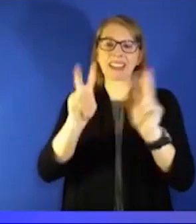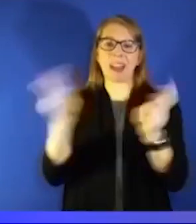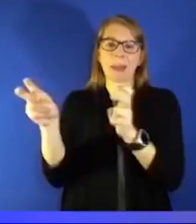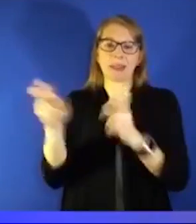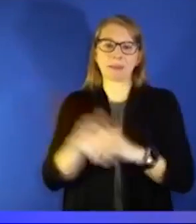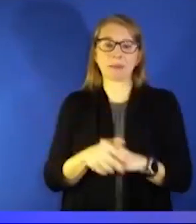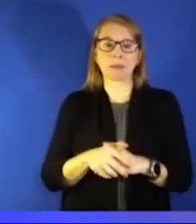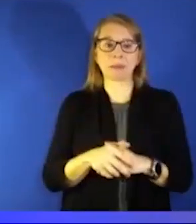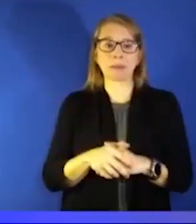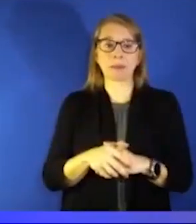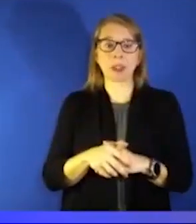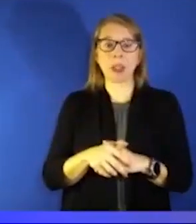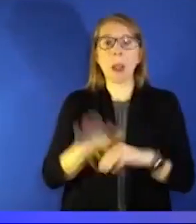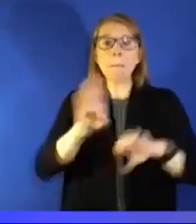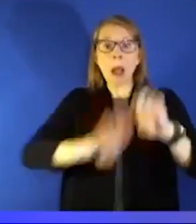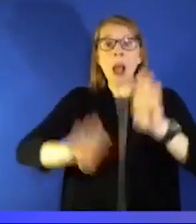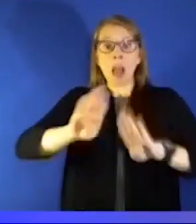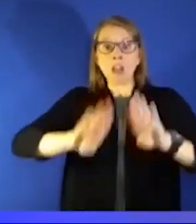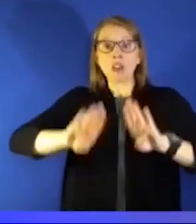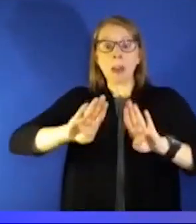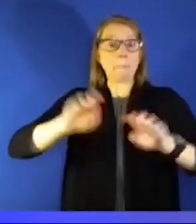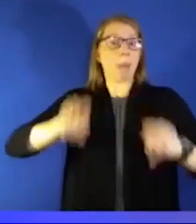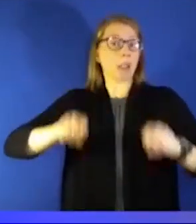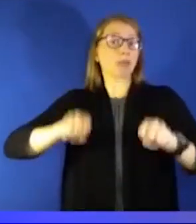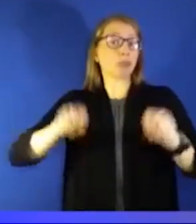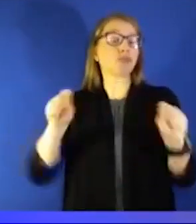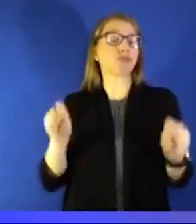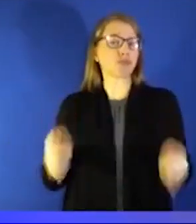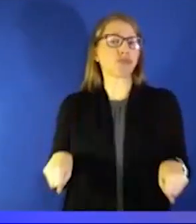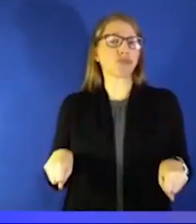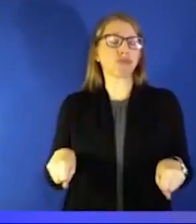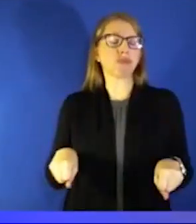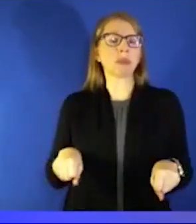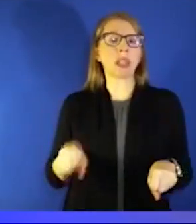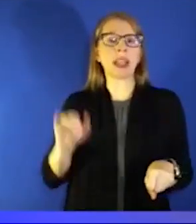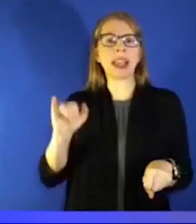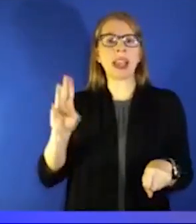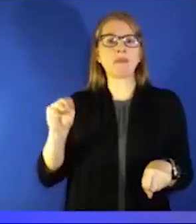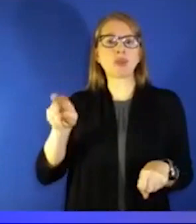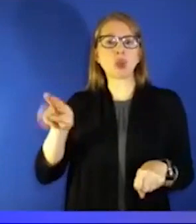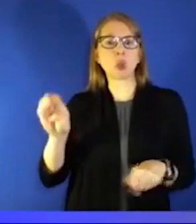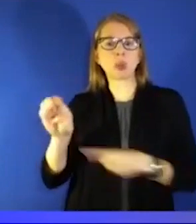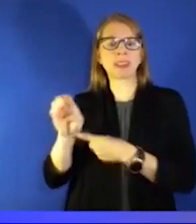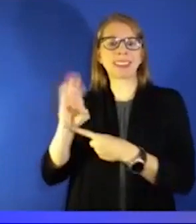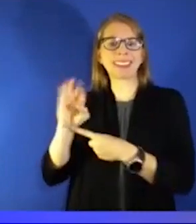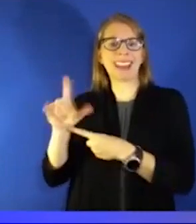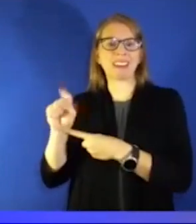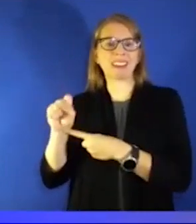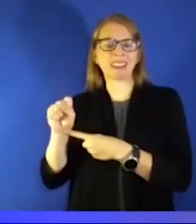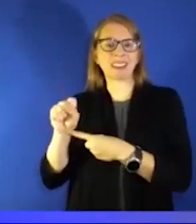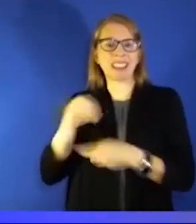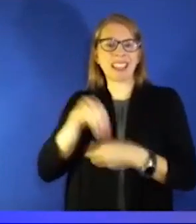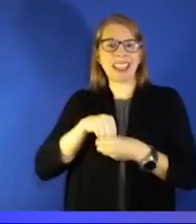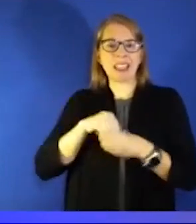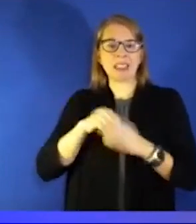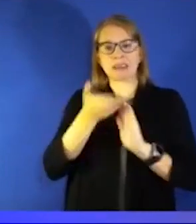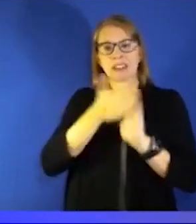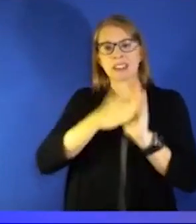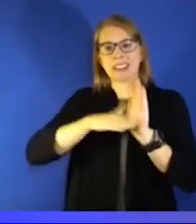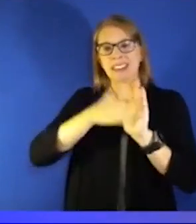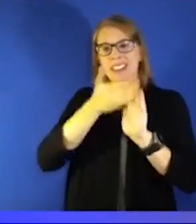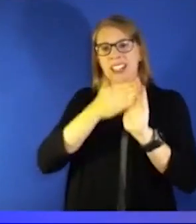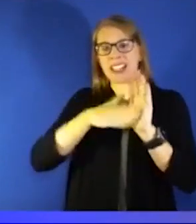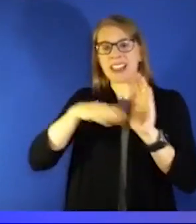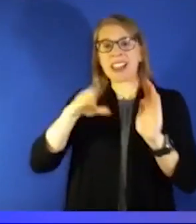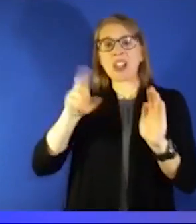biologically plausible, however. There are immune cells in the endometrium, the lining of the uterus, and it definitely participates in the immune